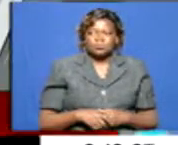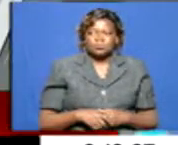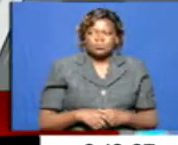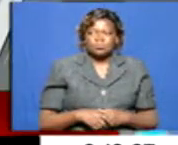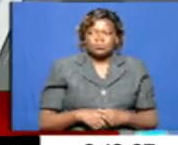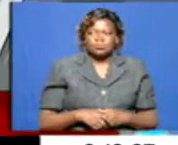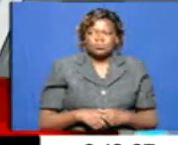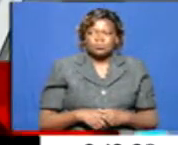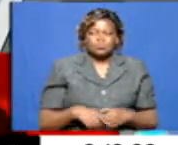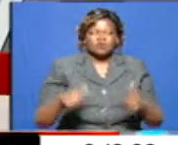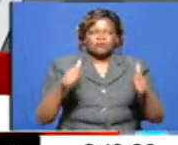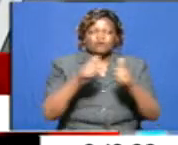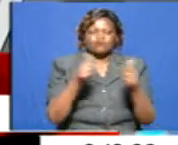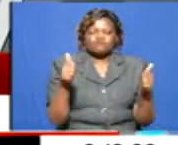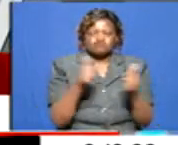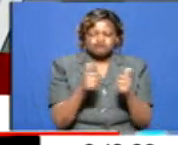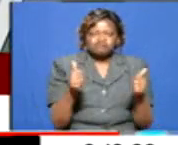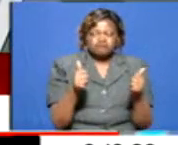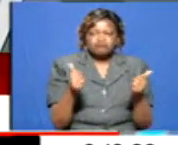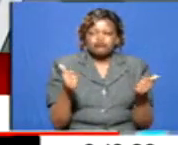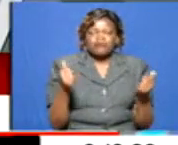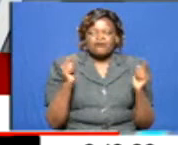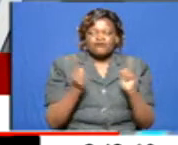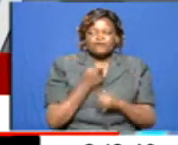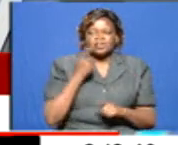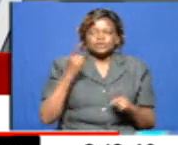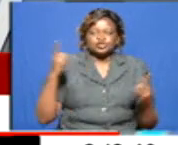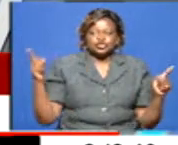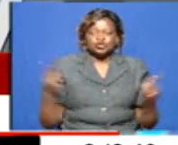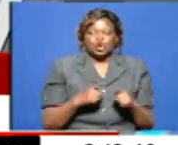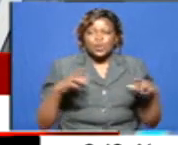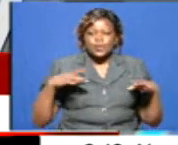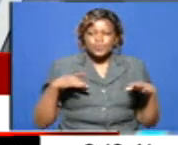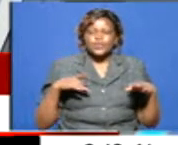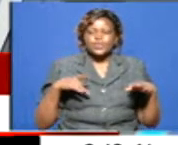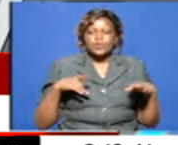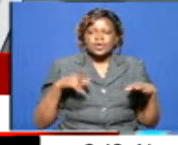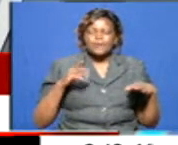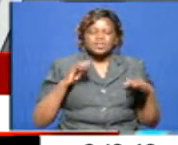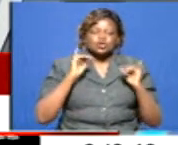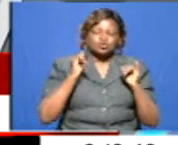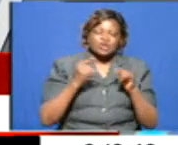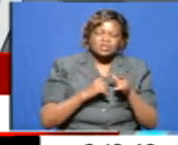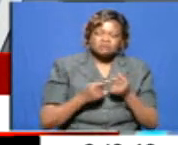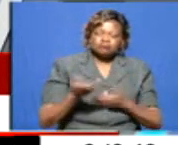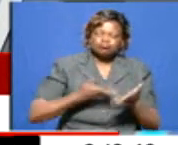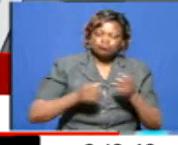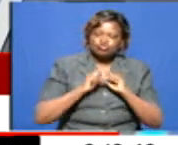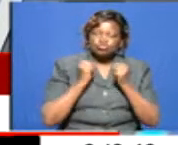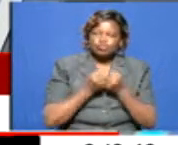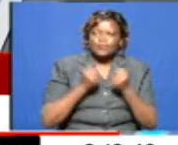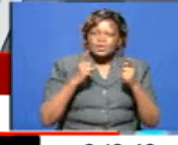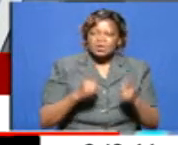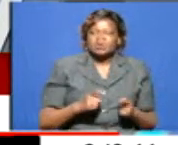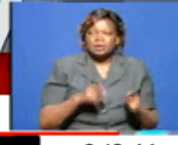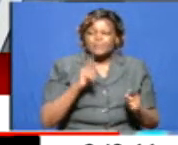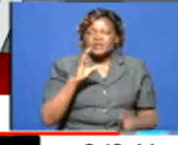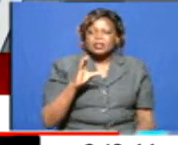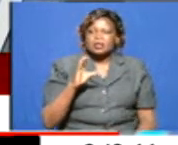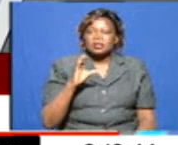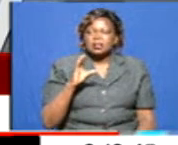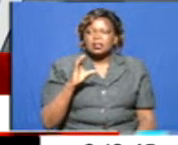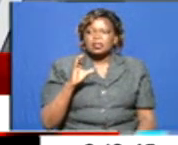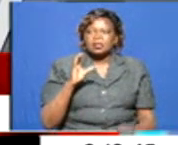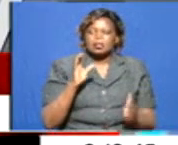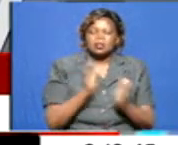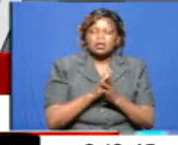Very well, that story brings us to our first break. This is KBC Prime Edition. Engage us on our social media platforms at KBC Channel 1 News, at